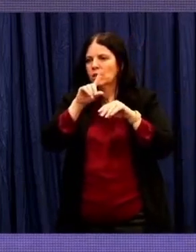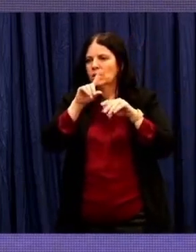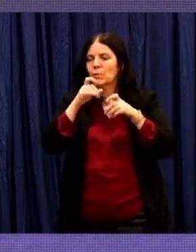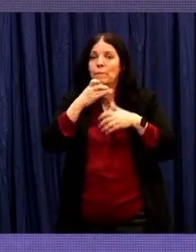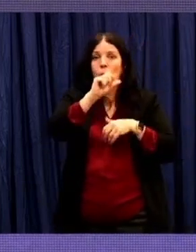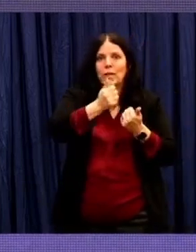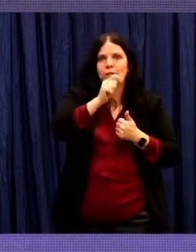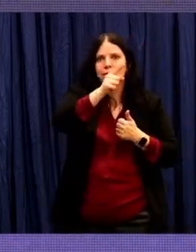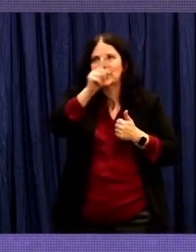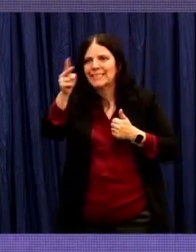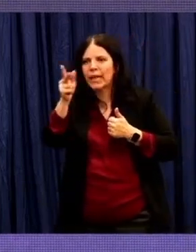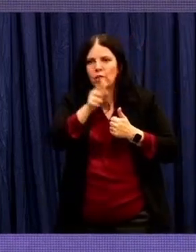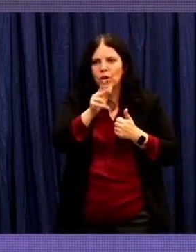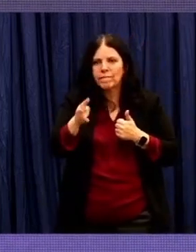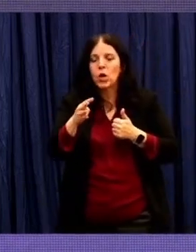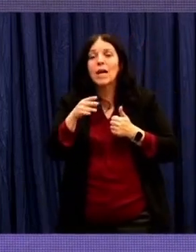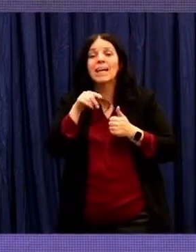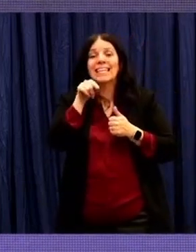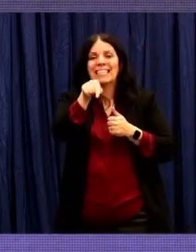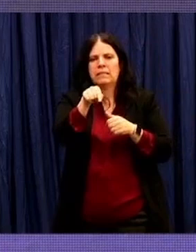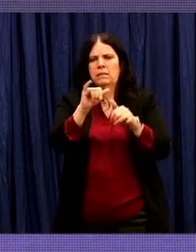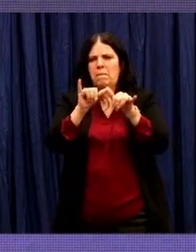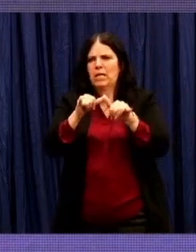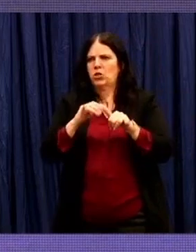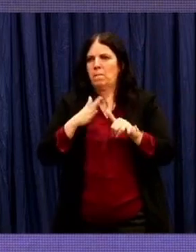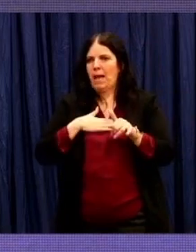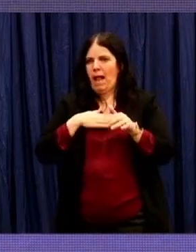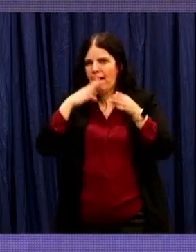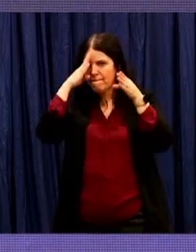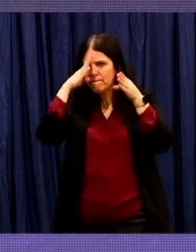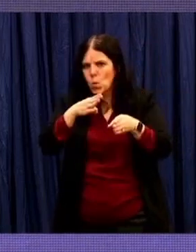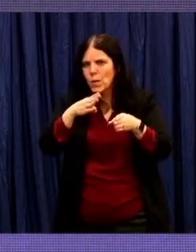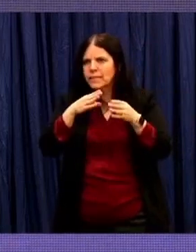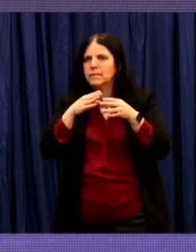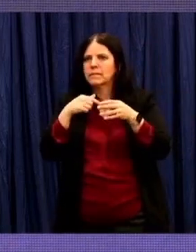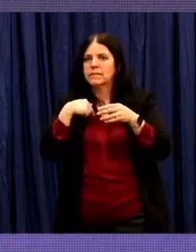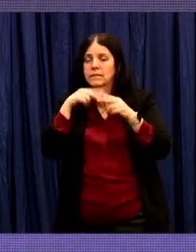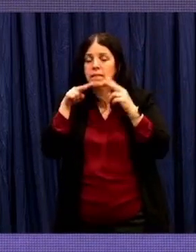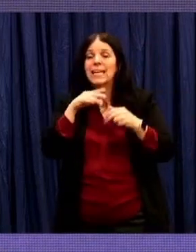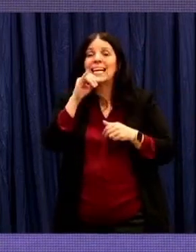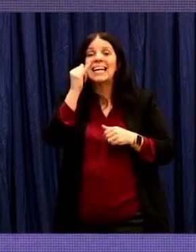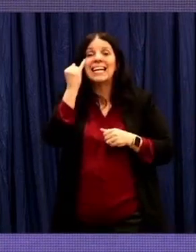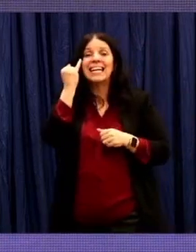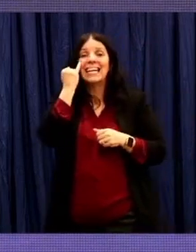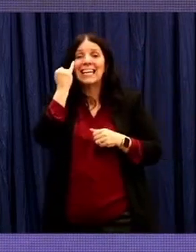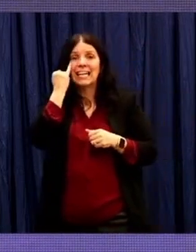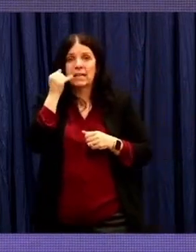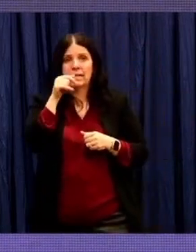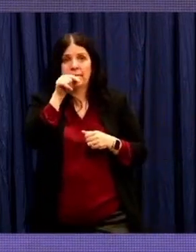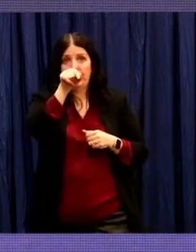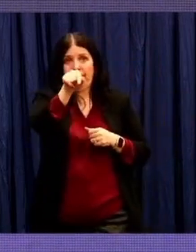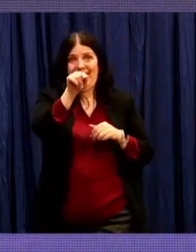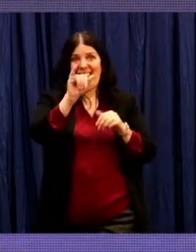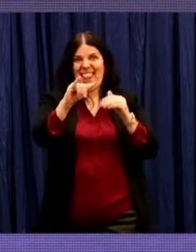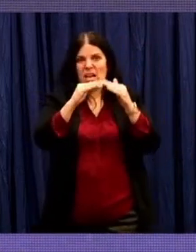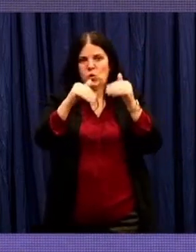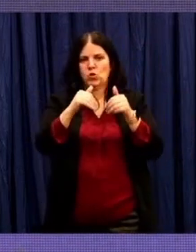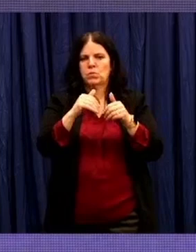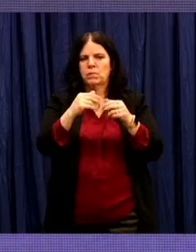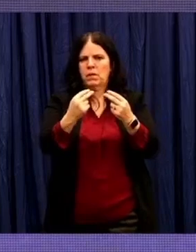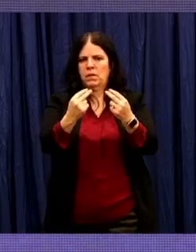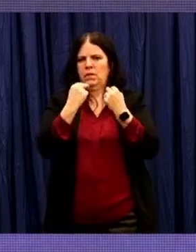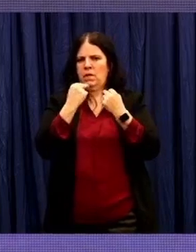how your focus is. Well, if that system is using eye gaze and AI to track how my eye movements reflect